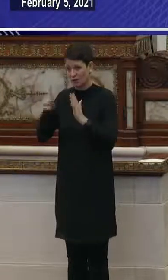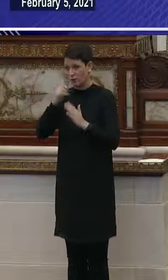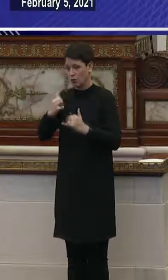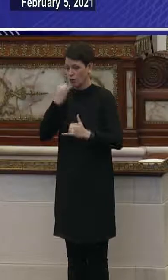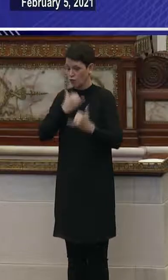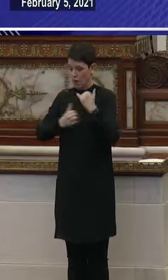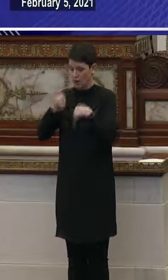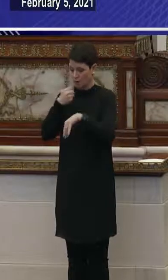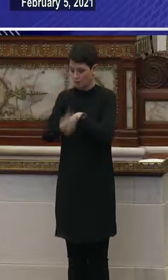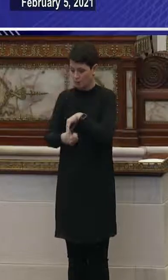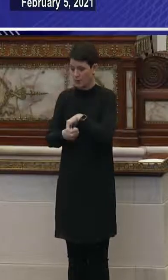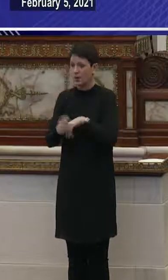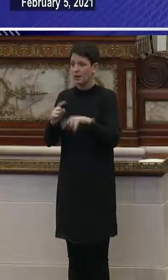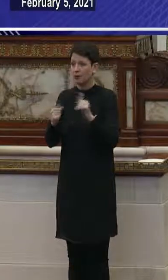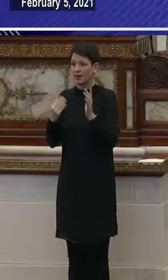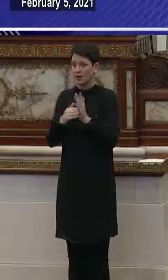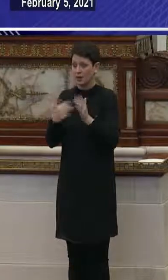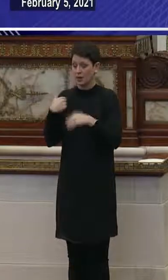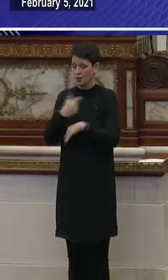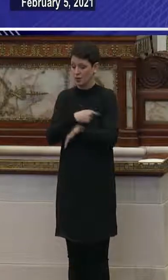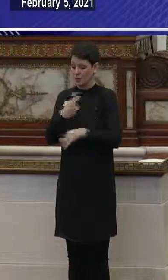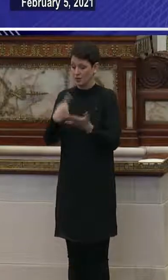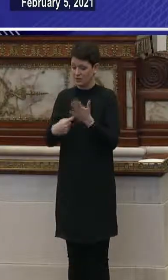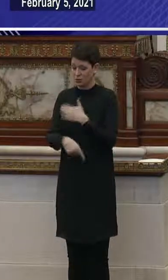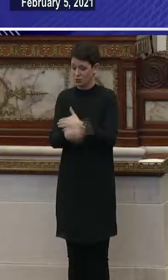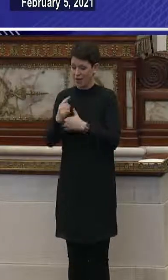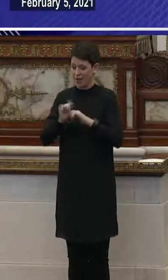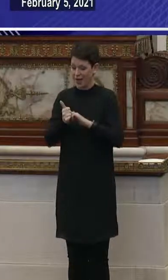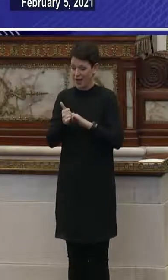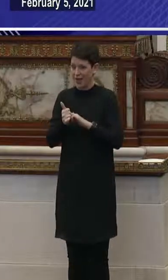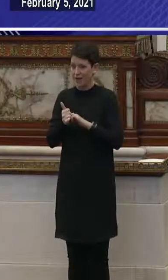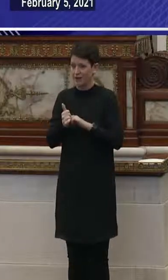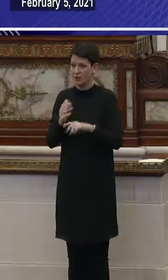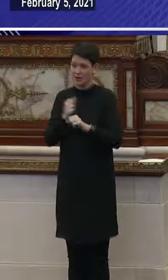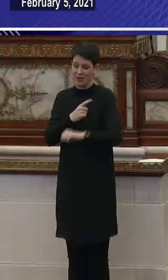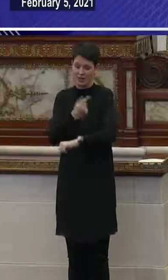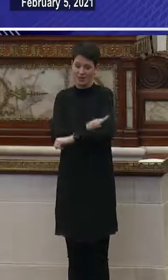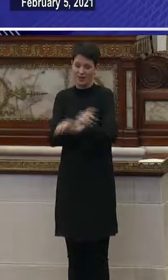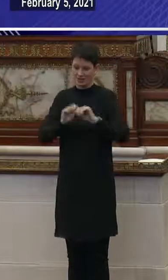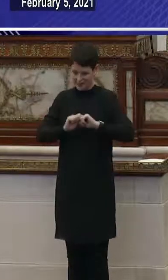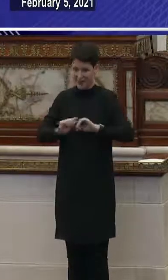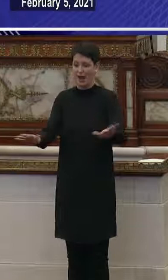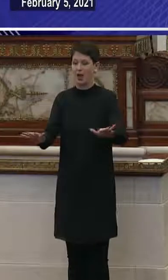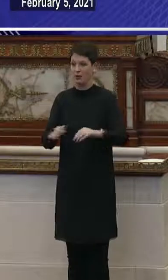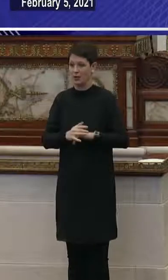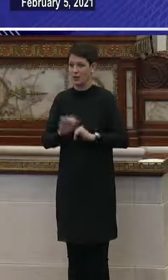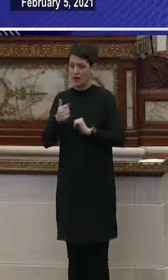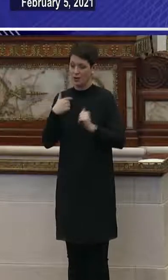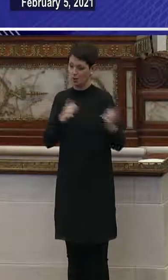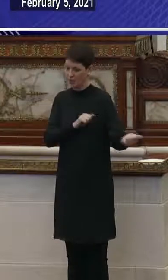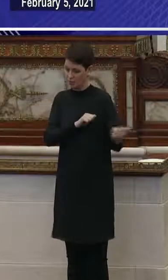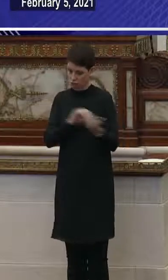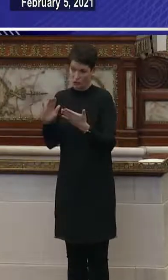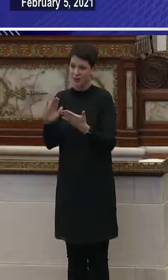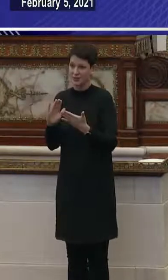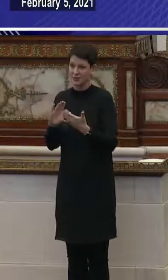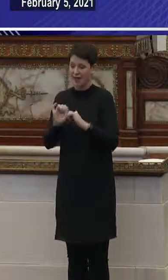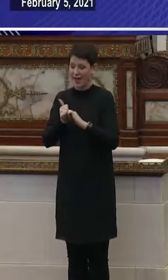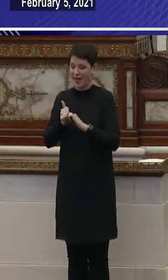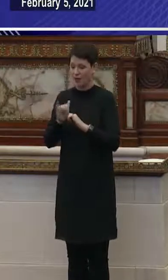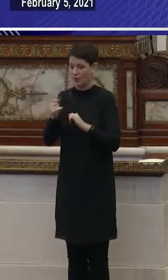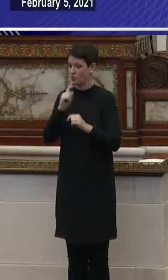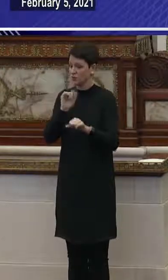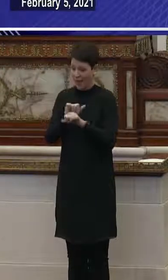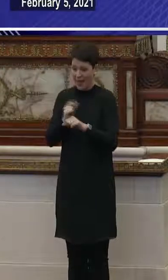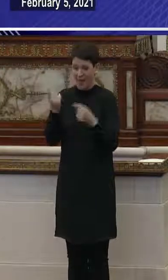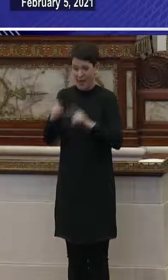wrongdoing. What we're talking about today is how do we get those vaccines out, and how do we address how this even happened